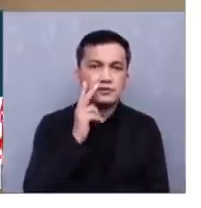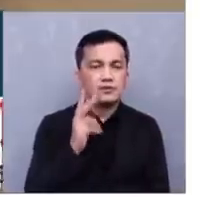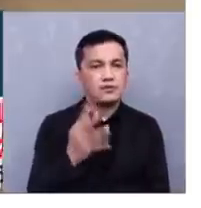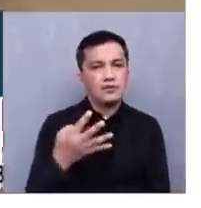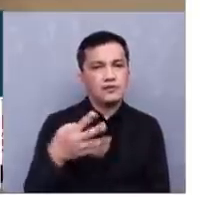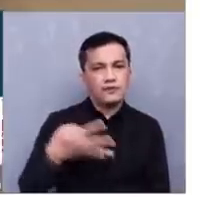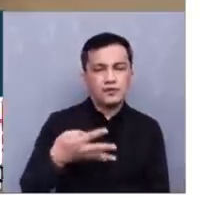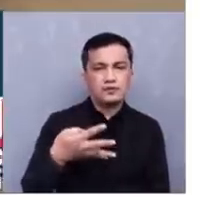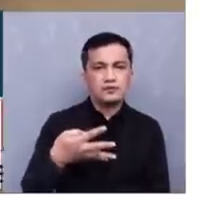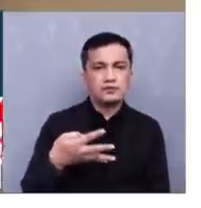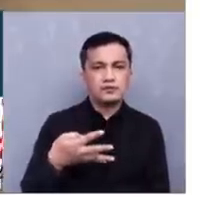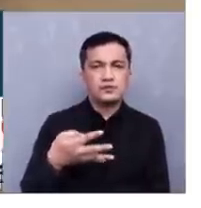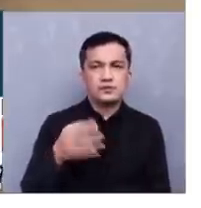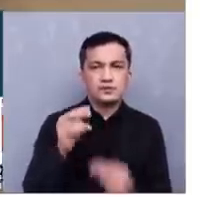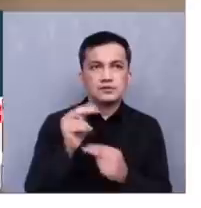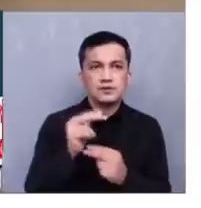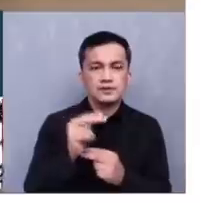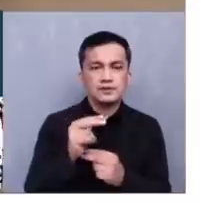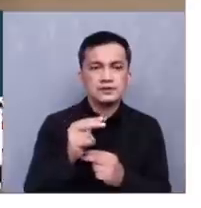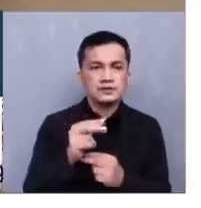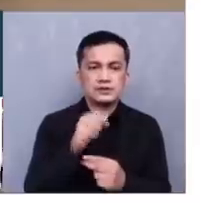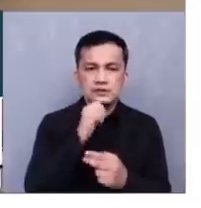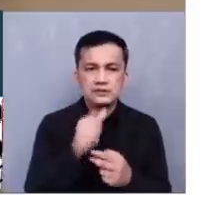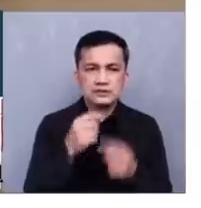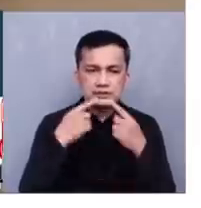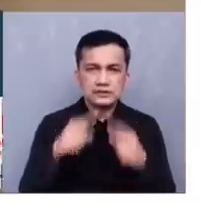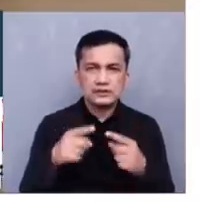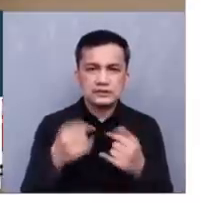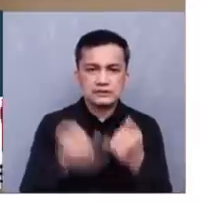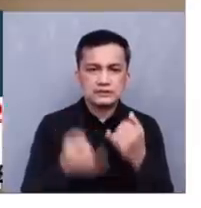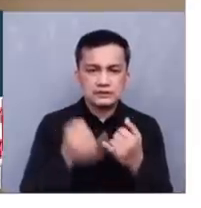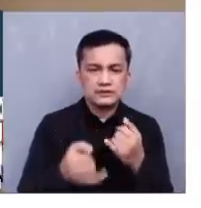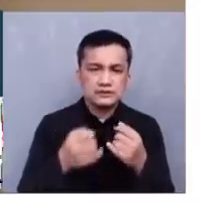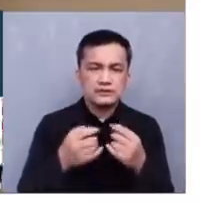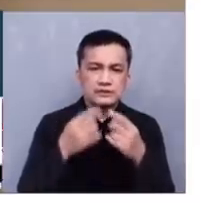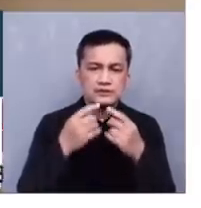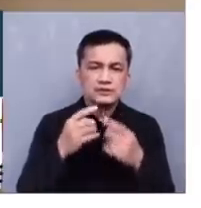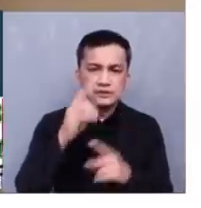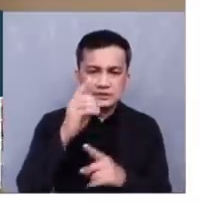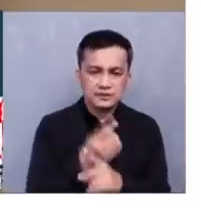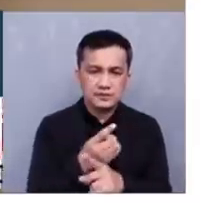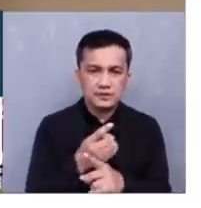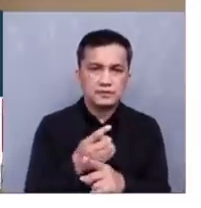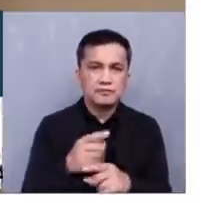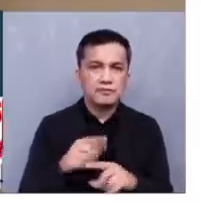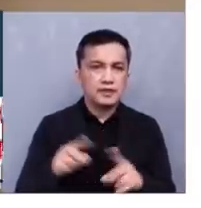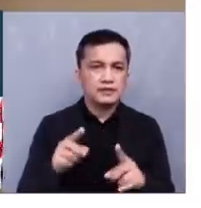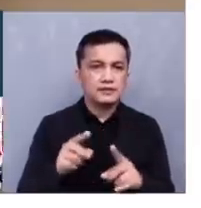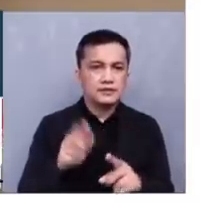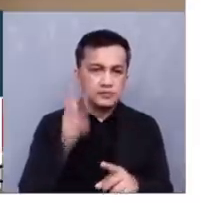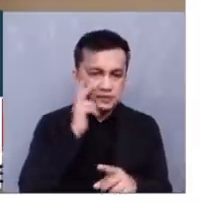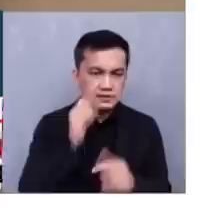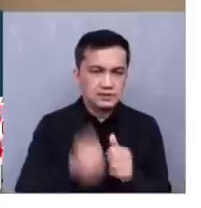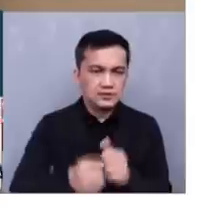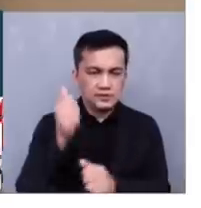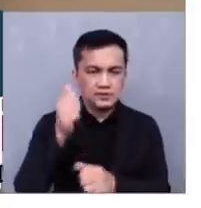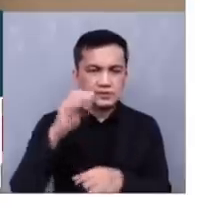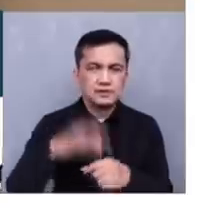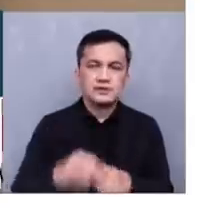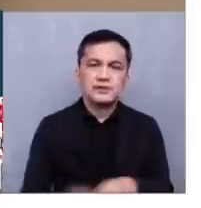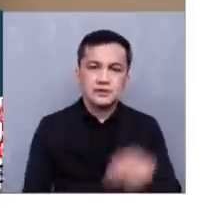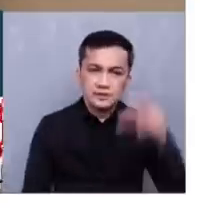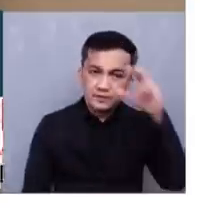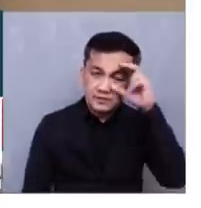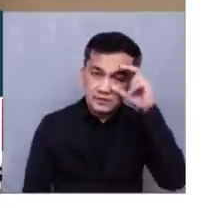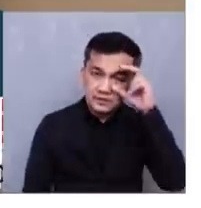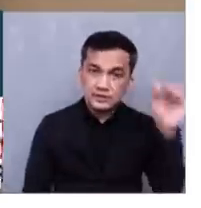stage. November, he did not even declare until December. And yet he won the election. And si Pinoy is also the same. At